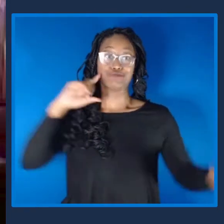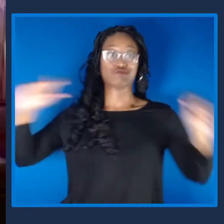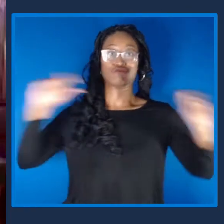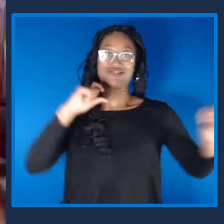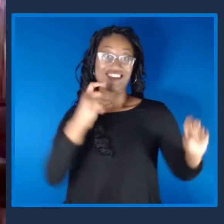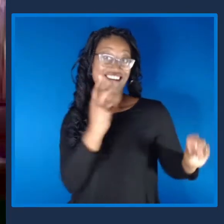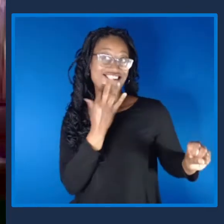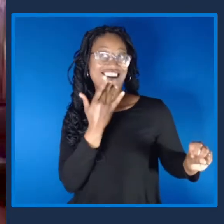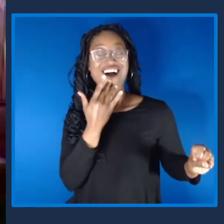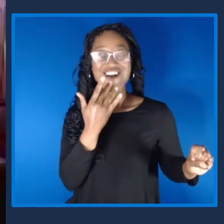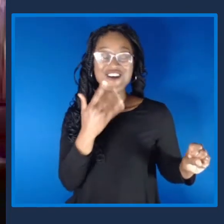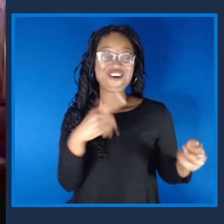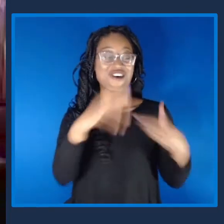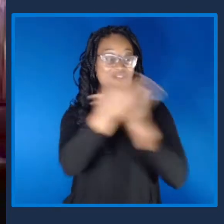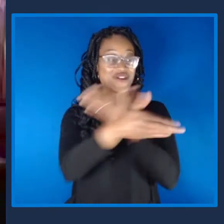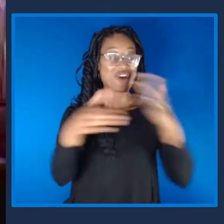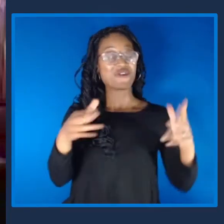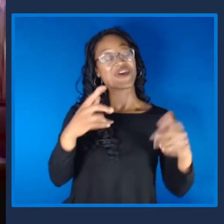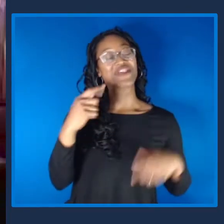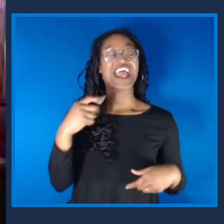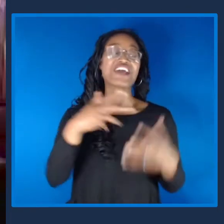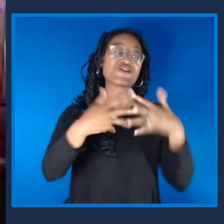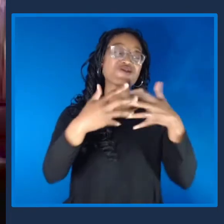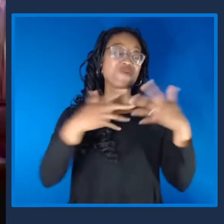a gray sweater dress.